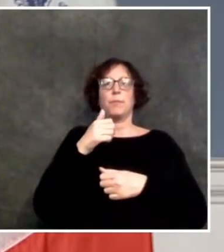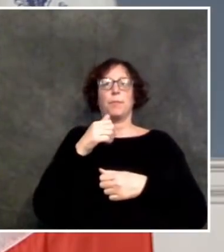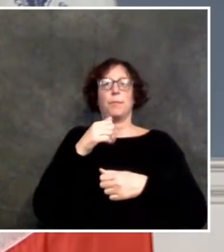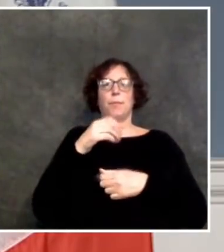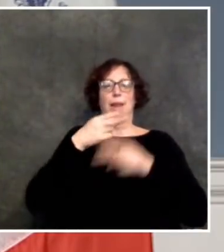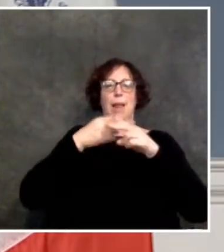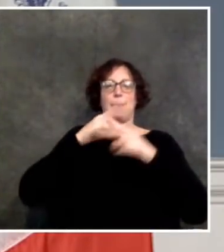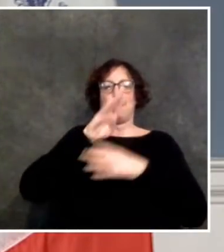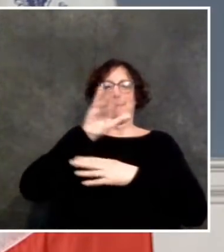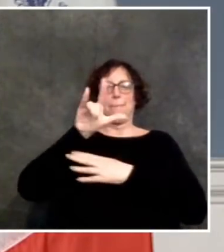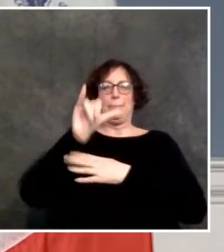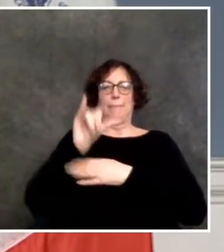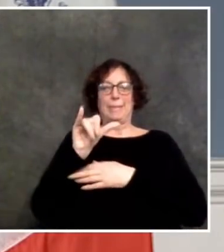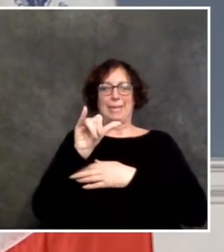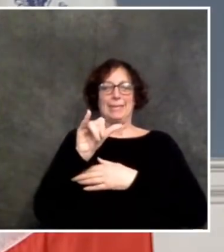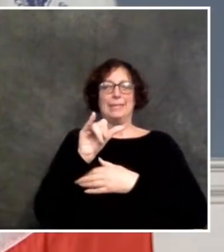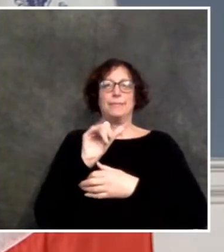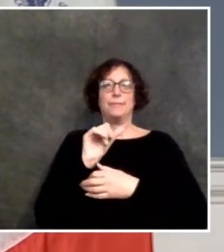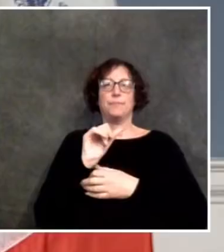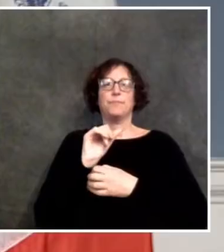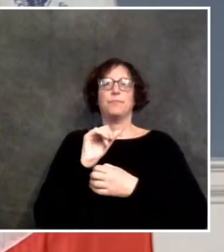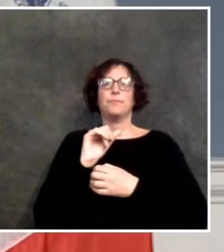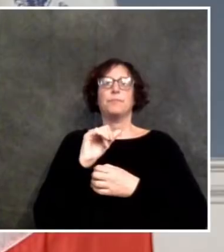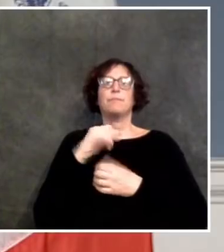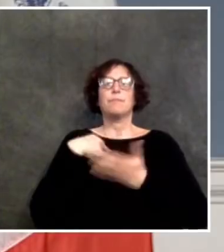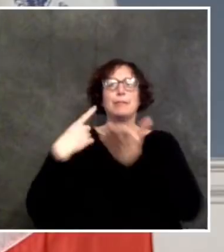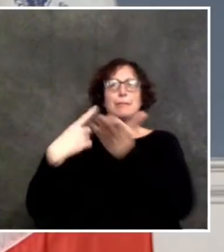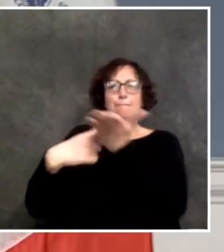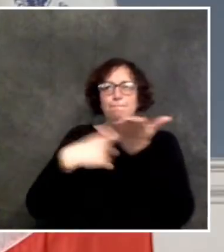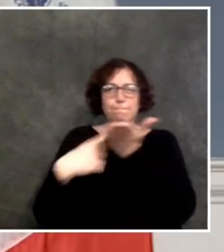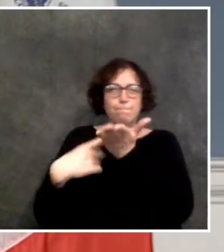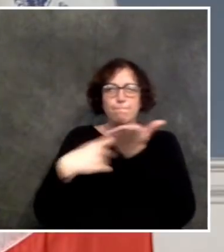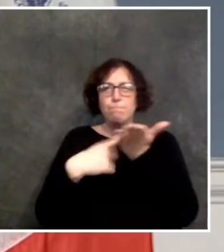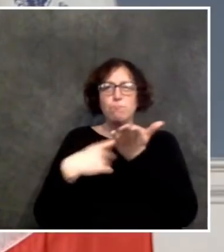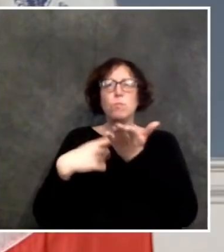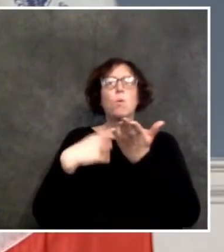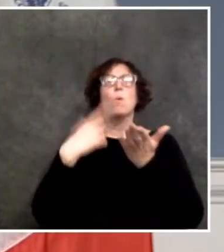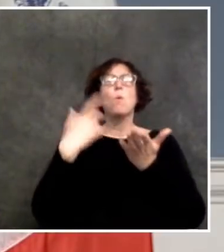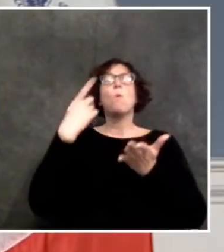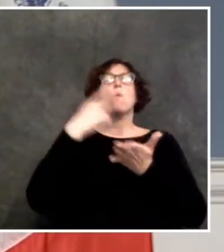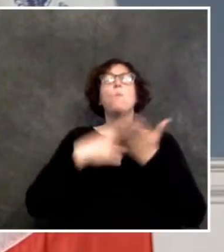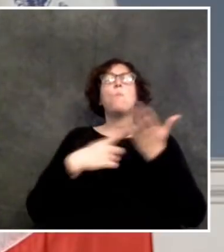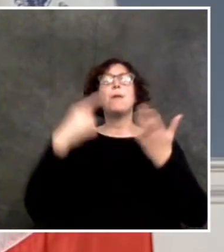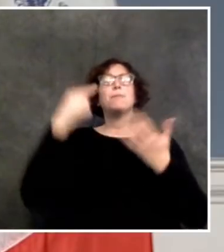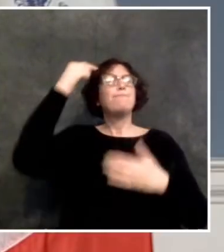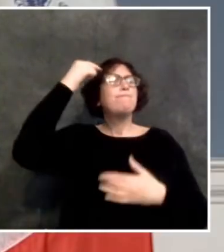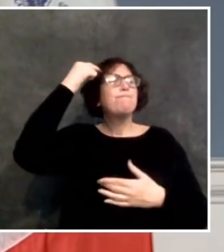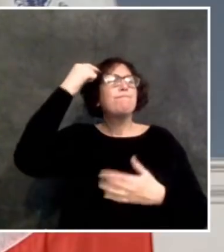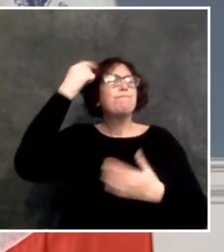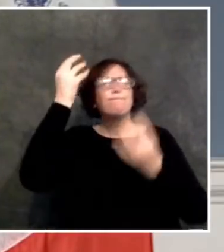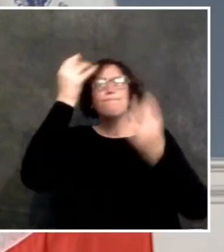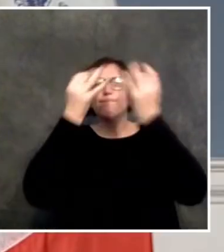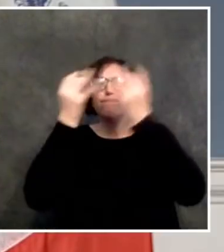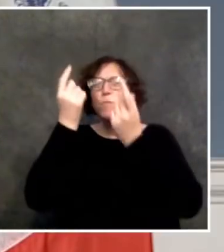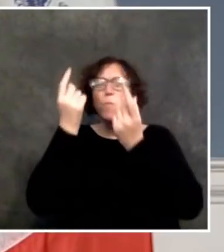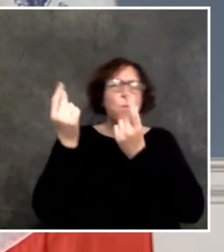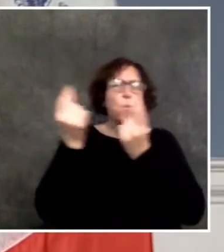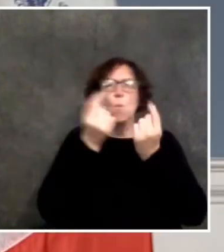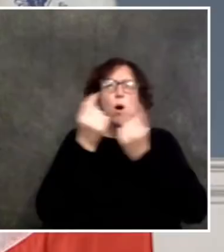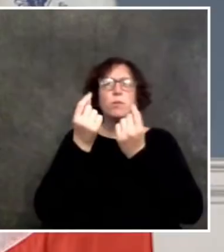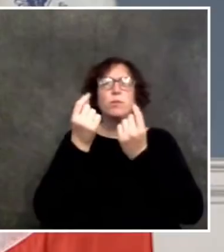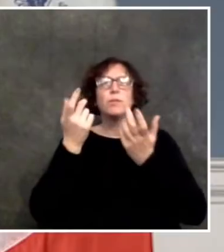is because the number one biggest community of patients we have to deal with are those